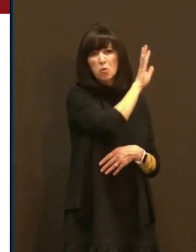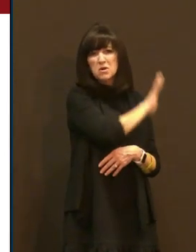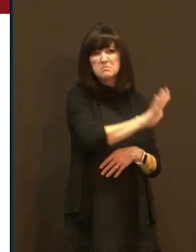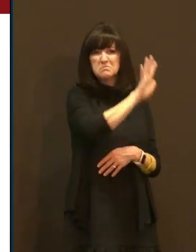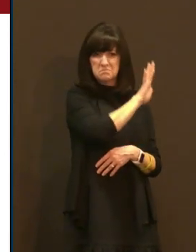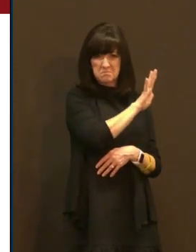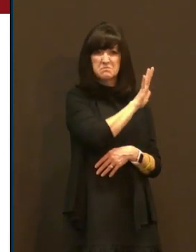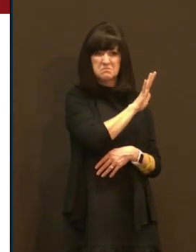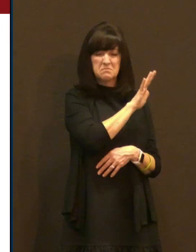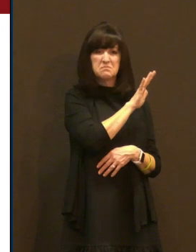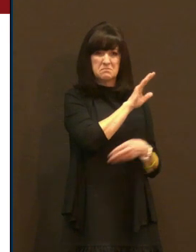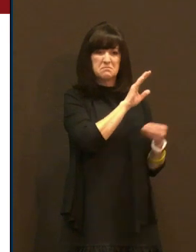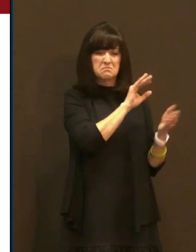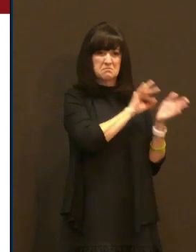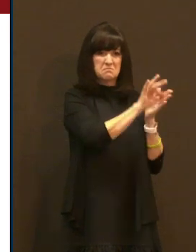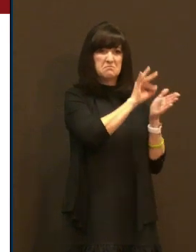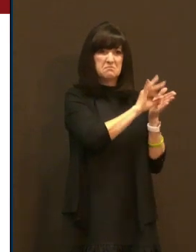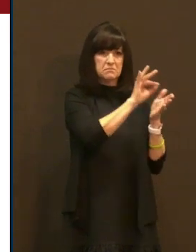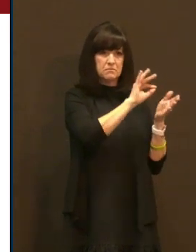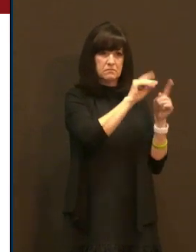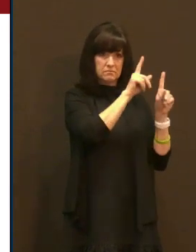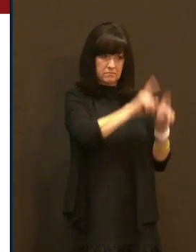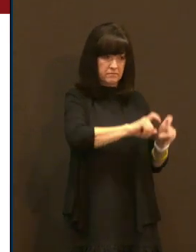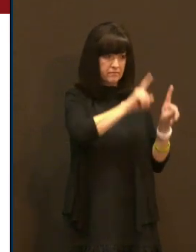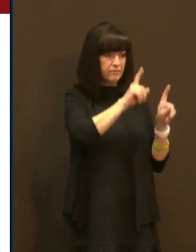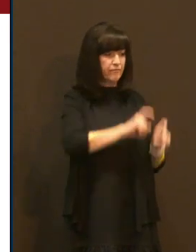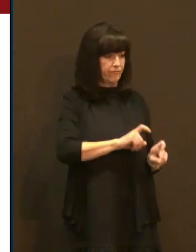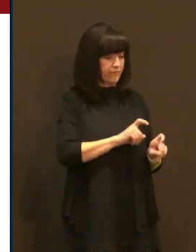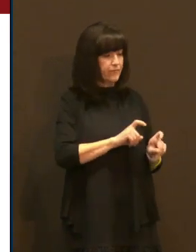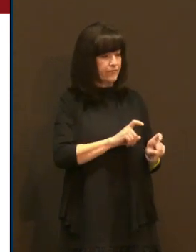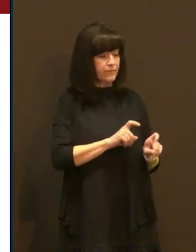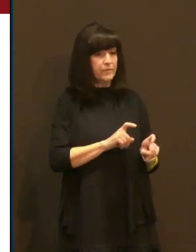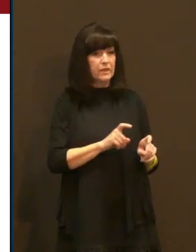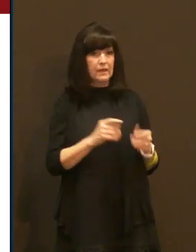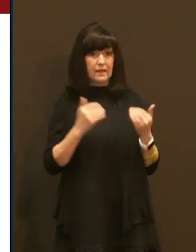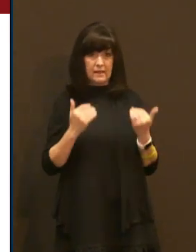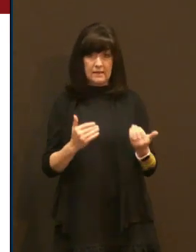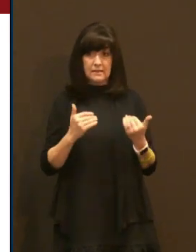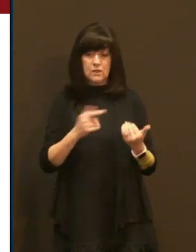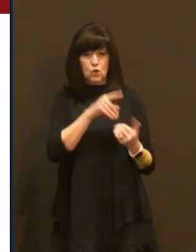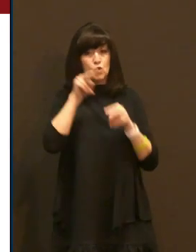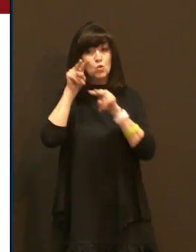week of April, first week of May. For the testing sites, you can go to